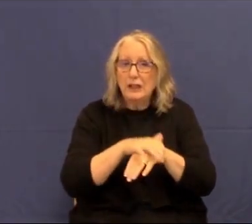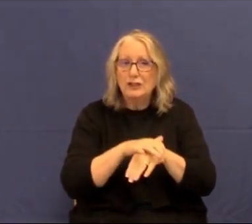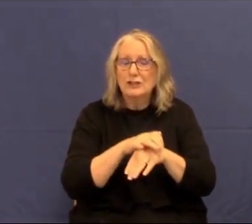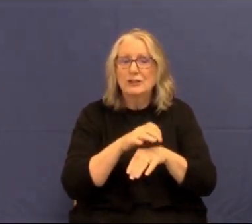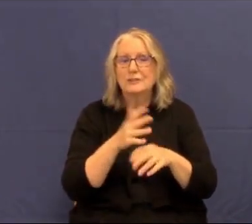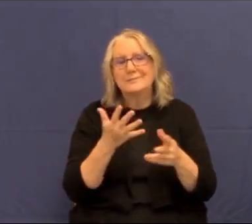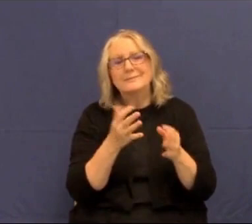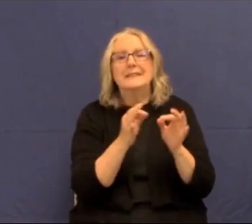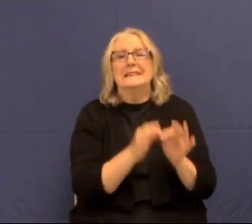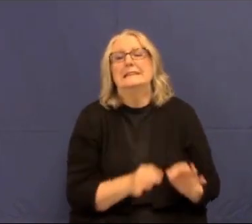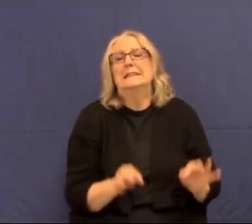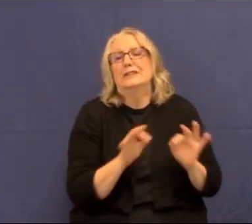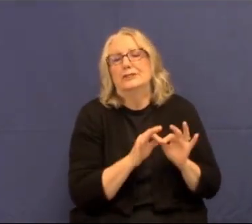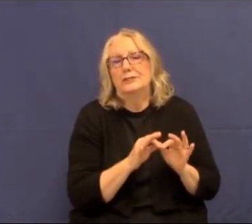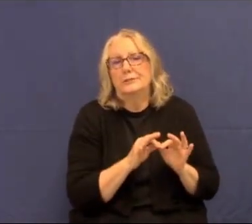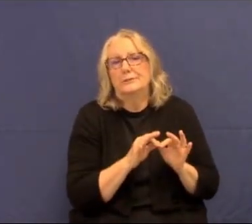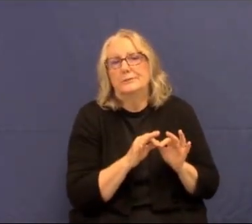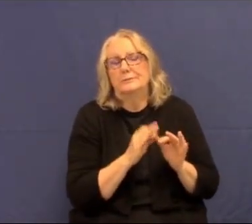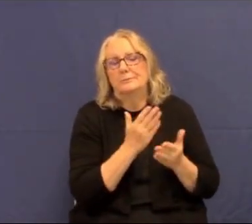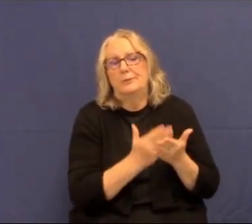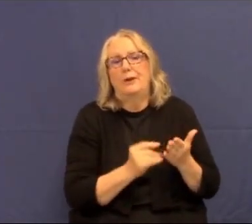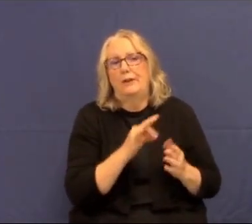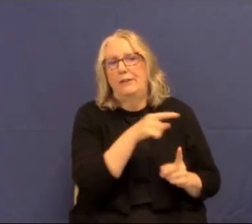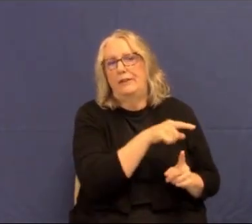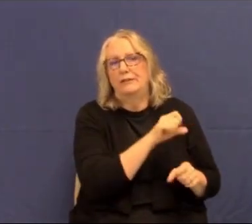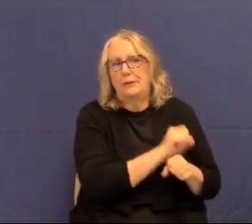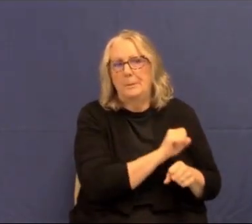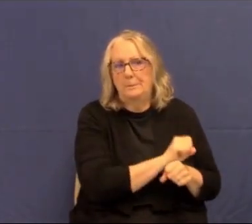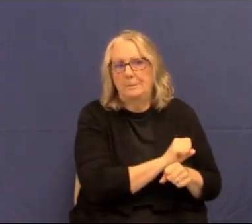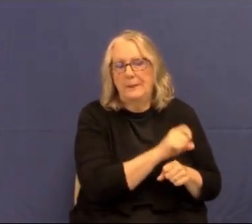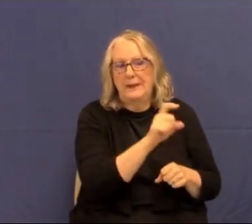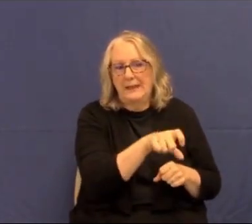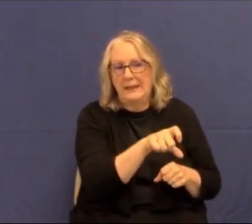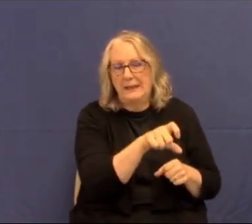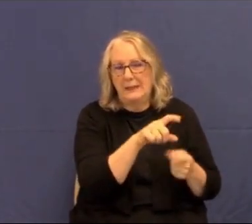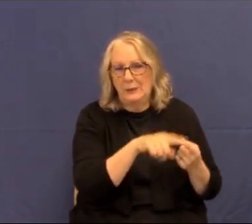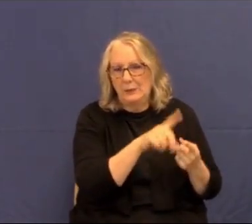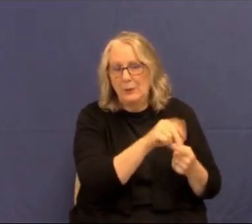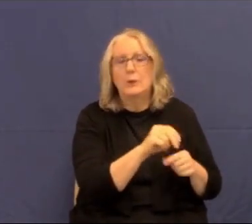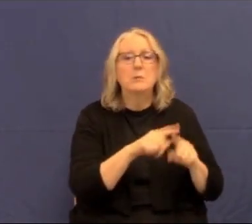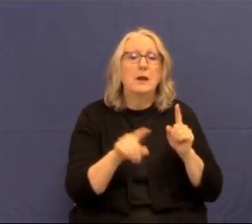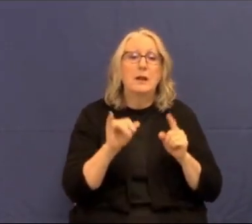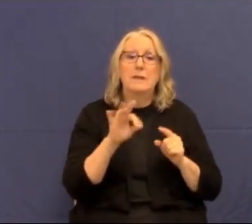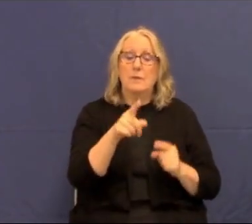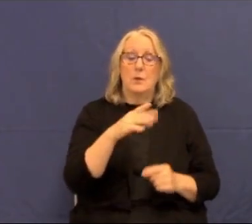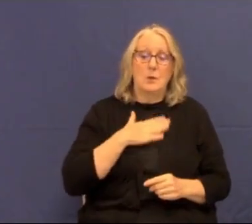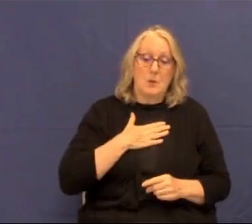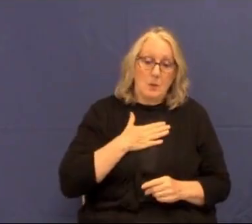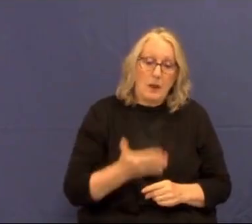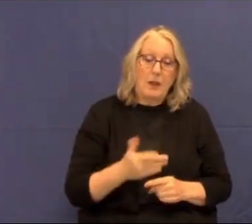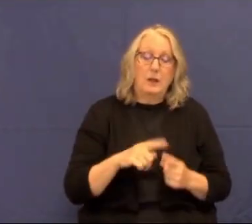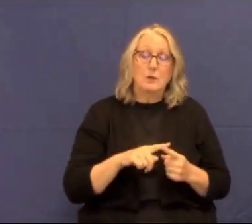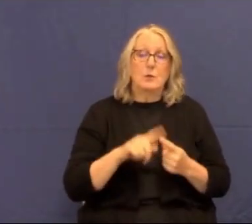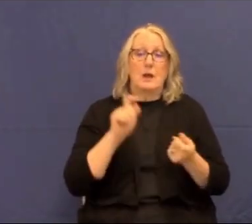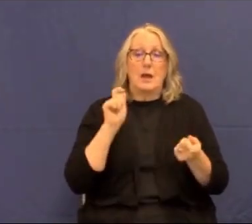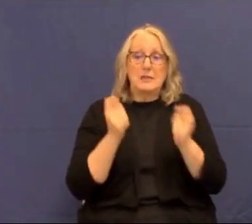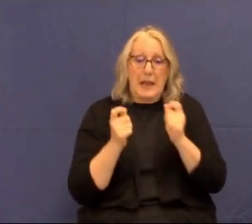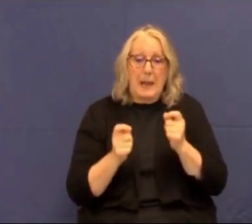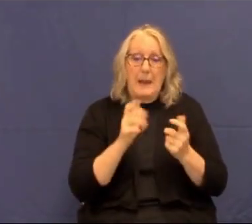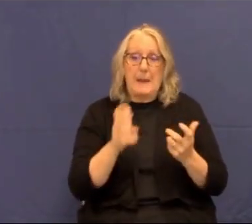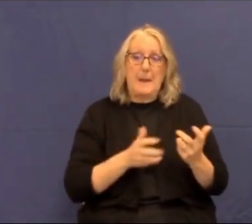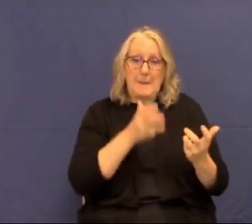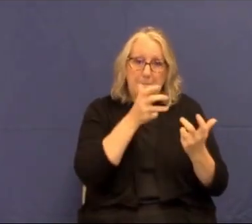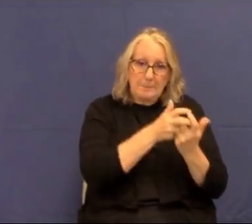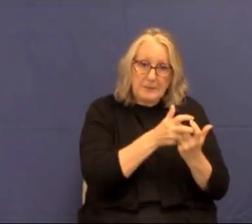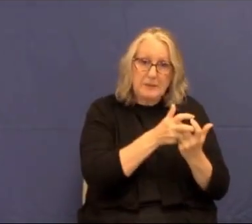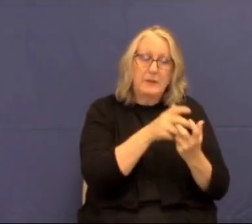spoken English is kind of an essential. It's something that's needed to do the job. But if you're willing to